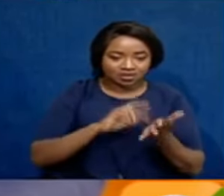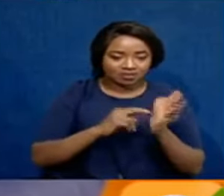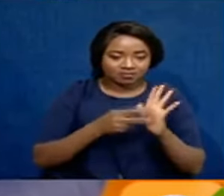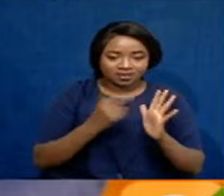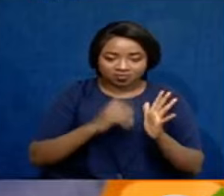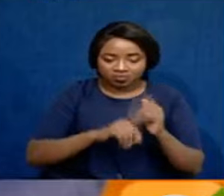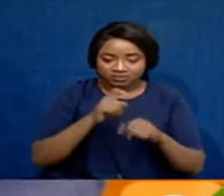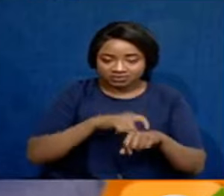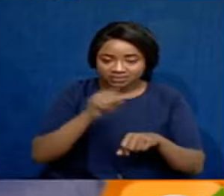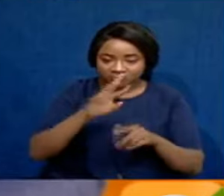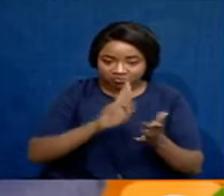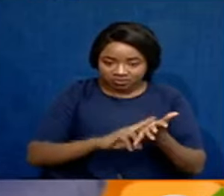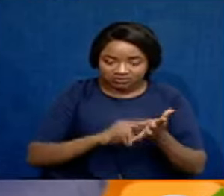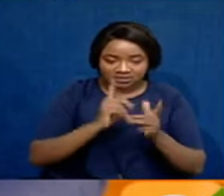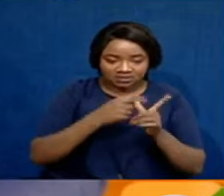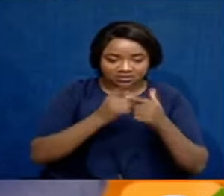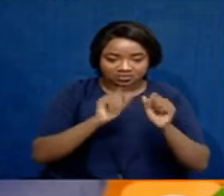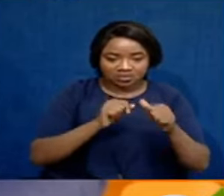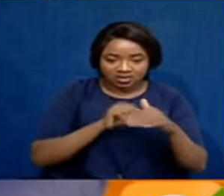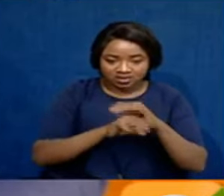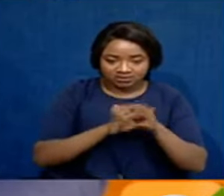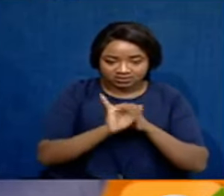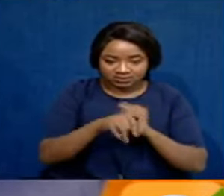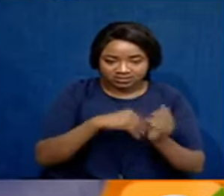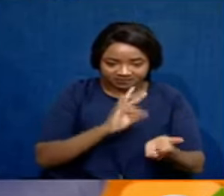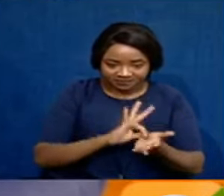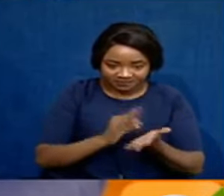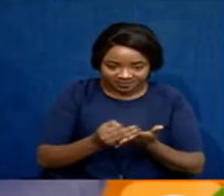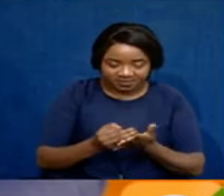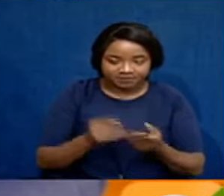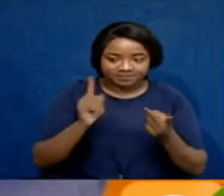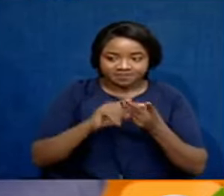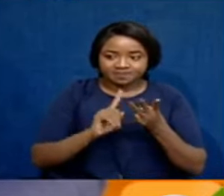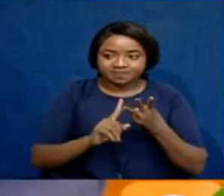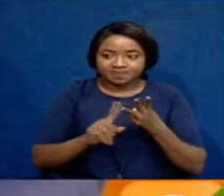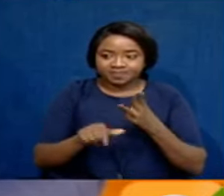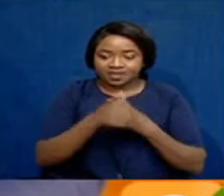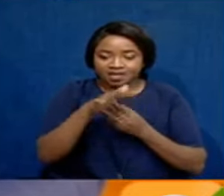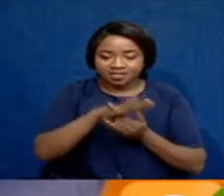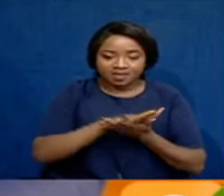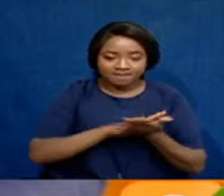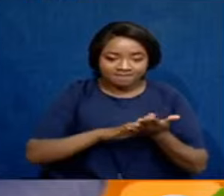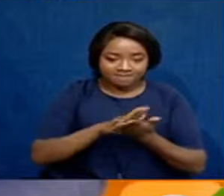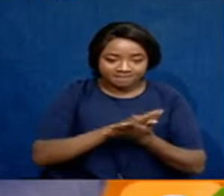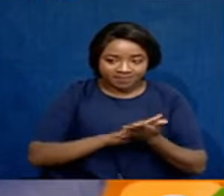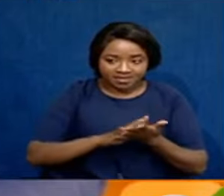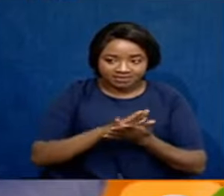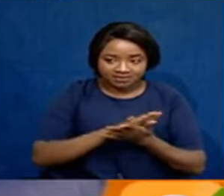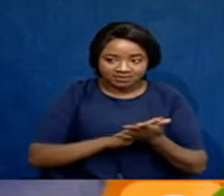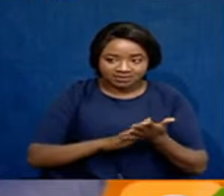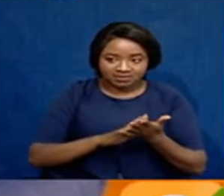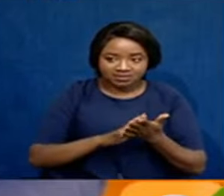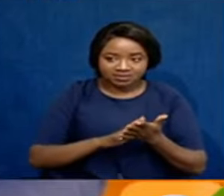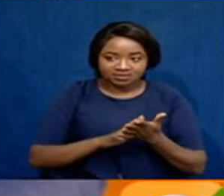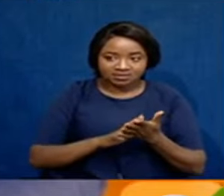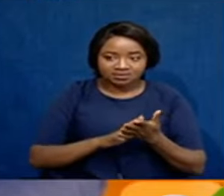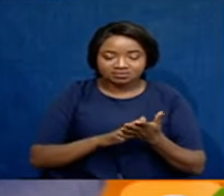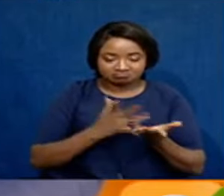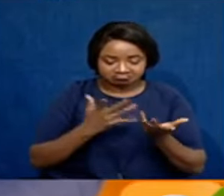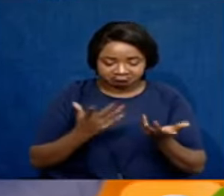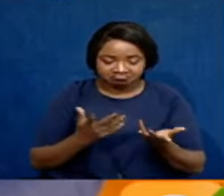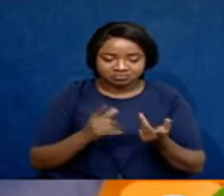Under primary healthcare fund, we have outpatient services. That is basic outpatient. We have inpatient services in level three